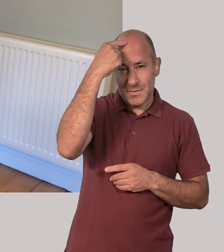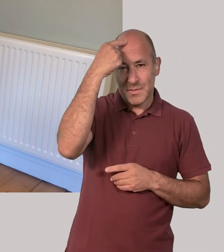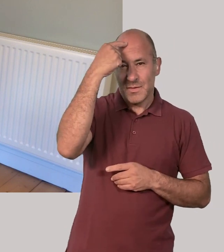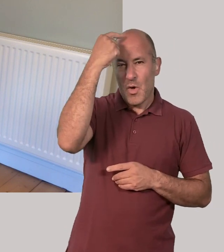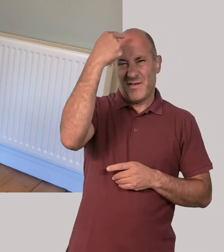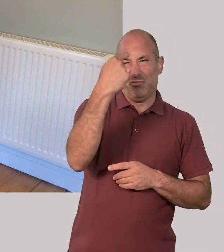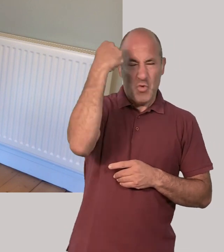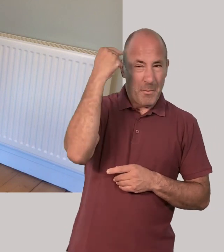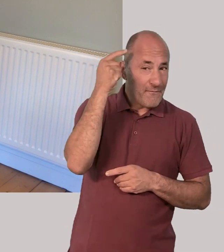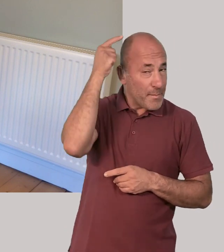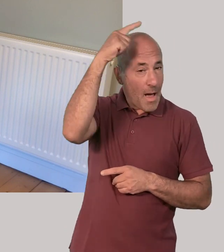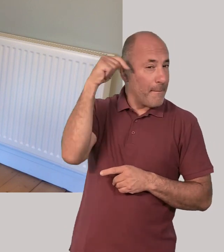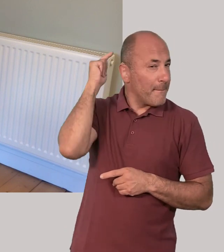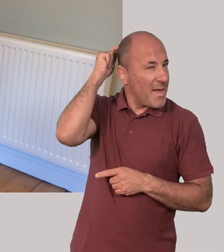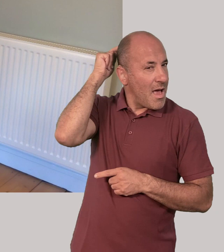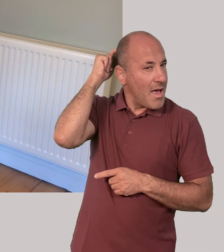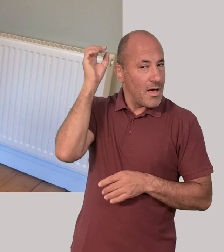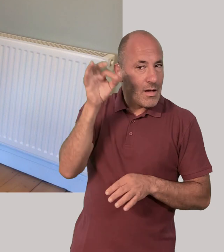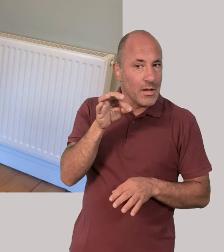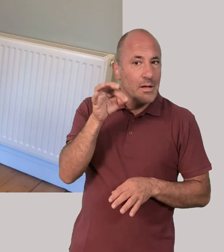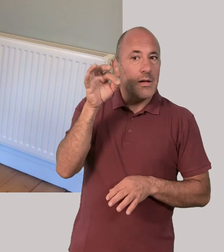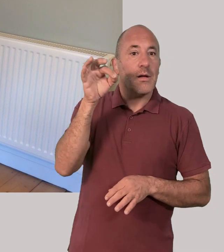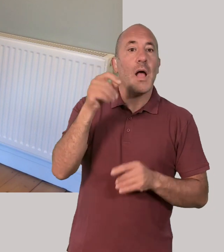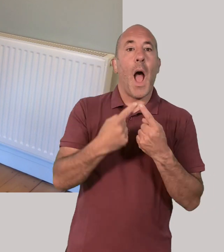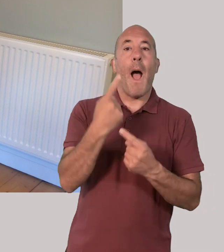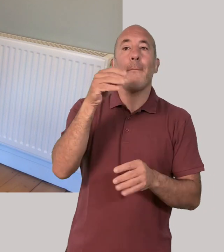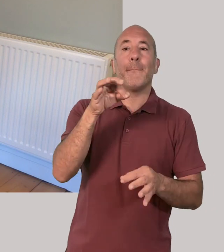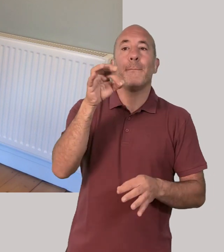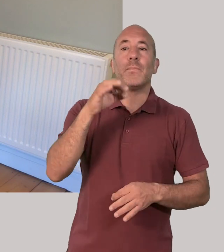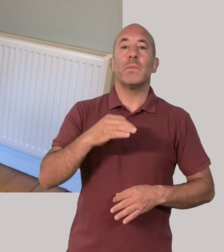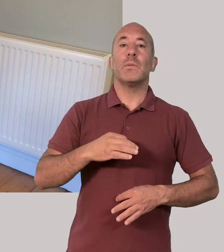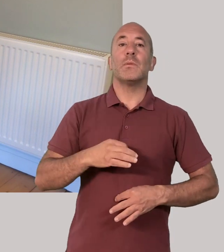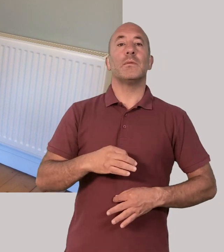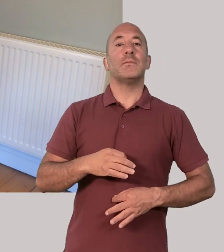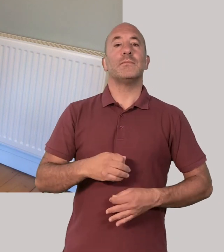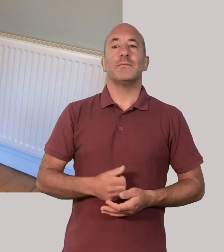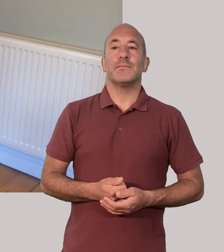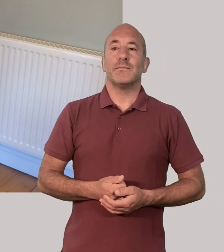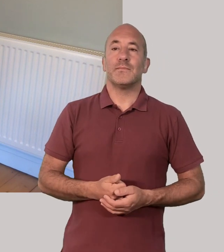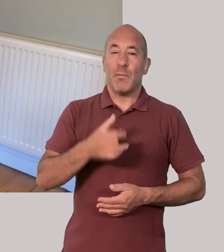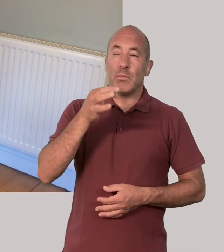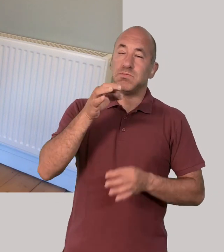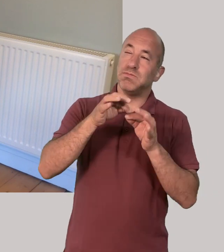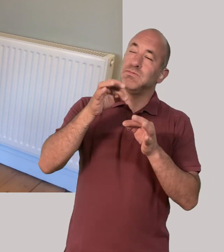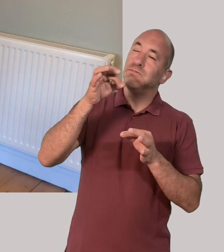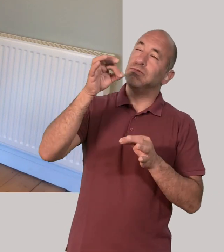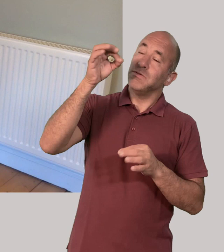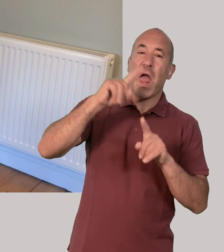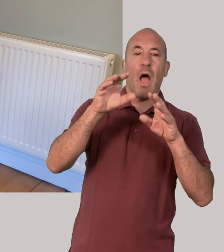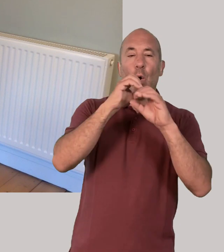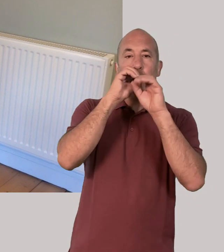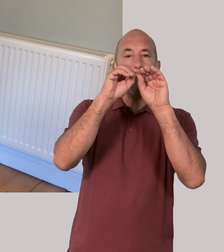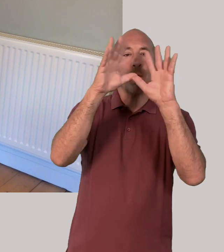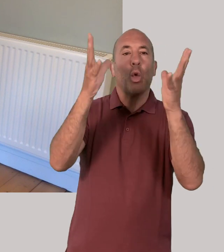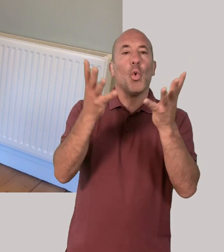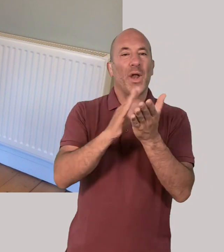bit further back. And this string is drawing you upwards. And above your head, maybe about